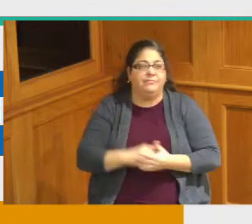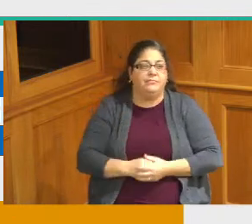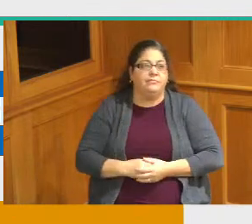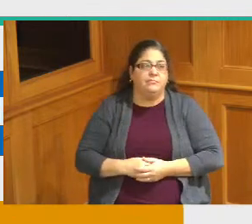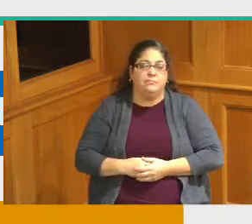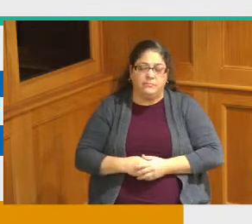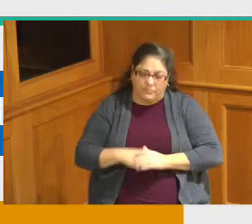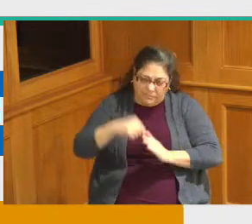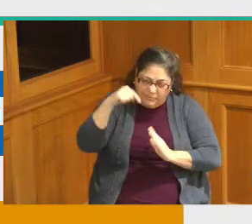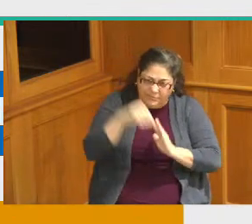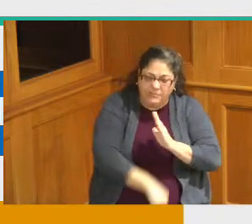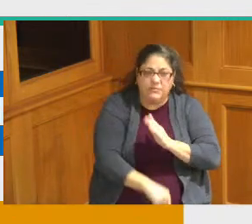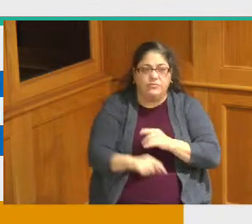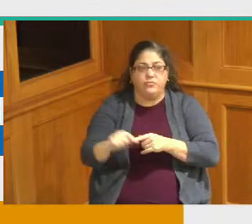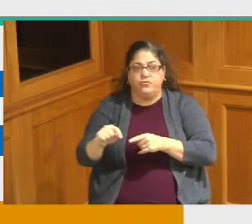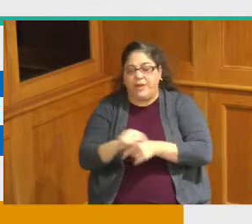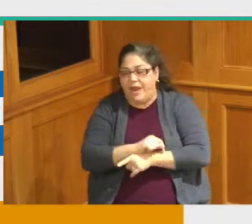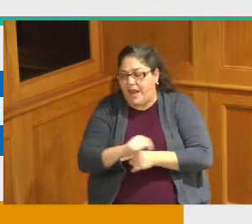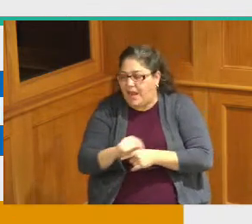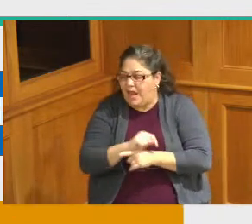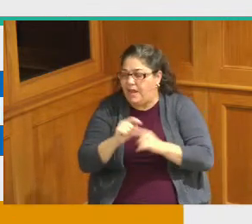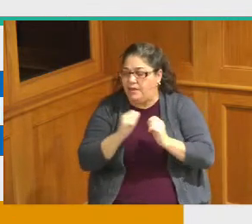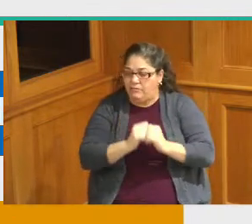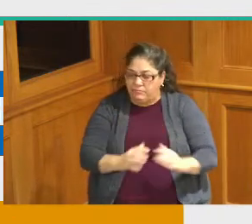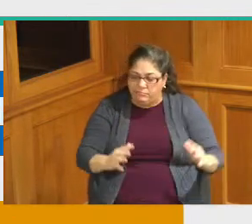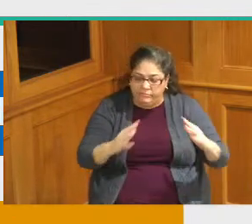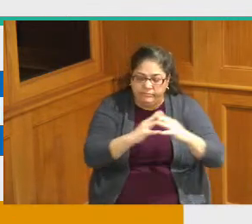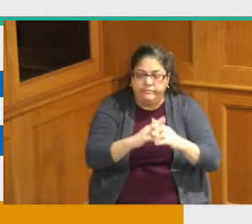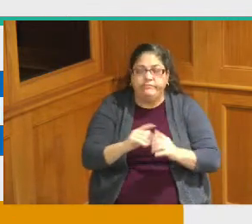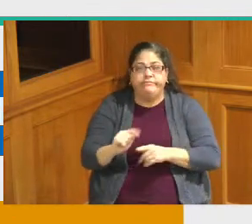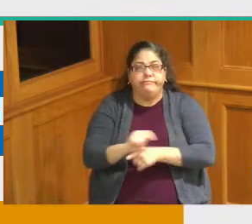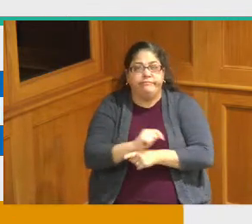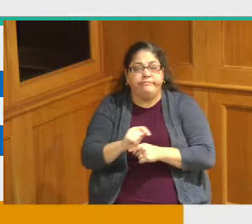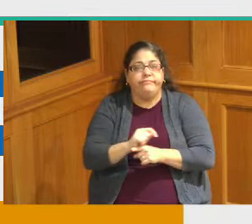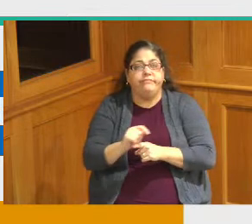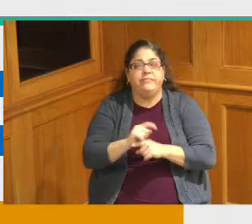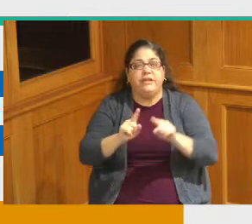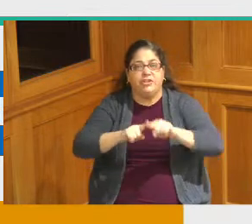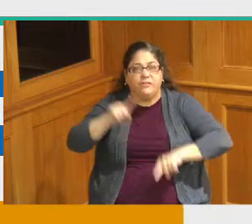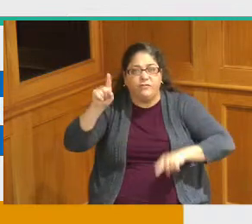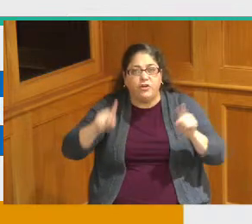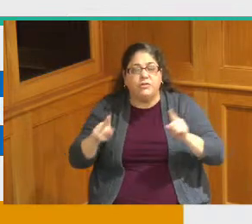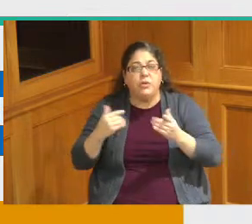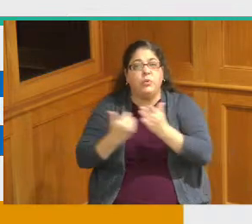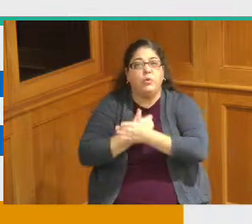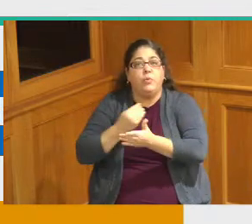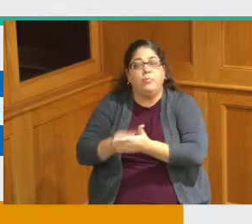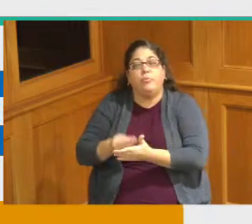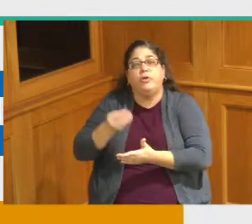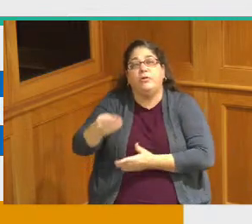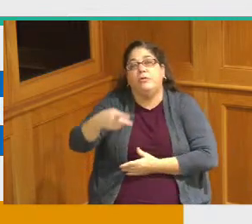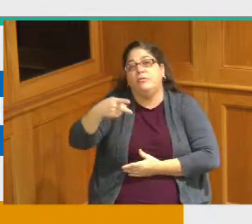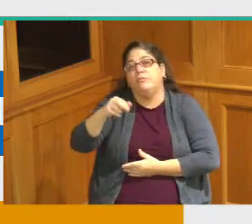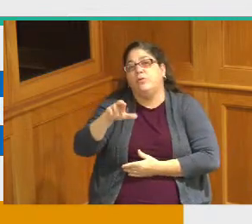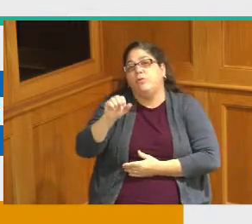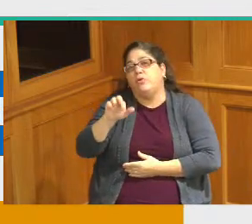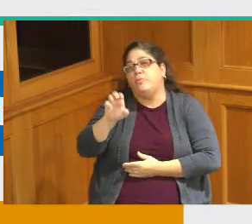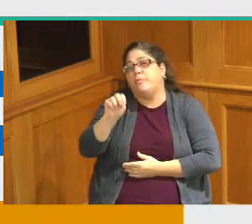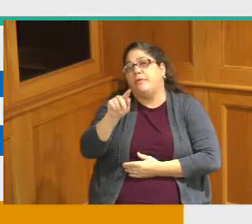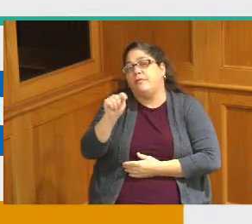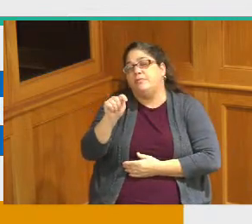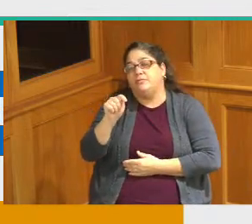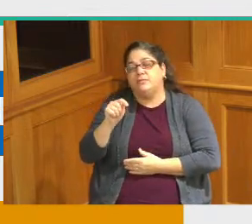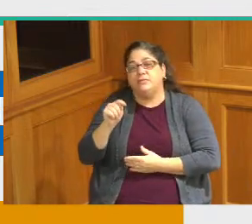lot of time on training. And we spent a lot of time on the diversity and new procurement software that we're putting in. And I'll have to tell